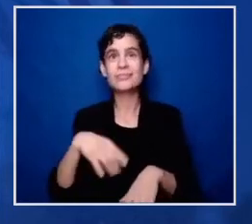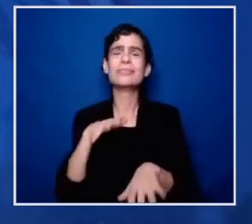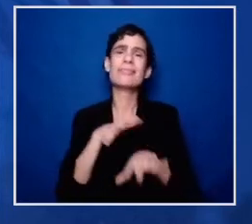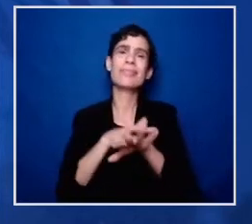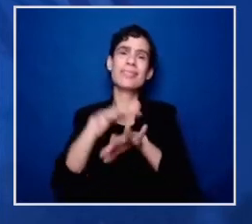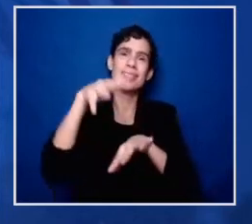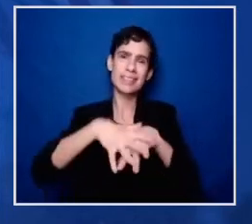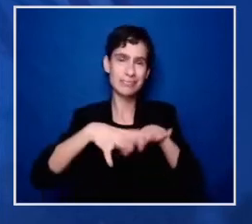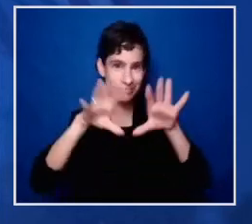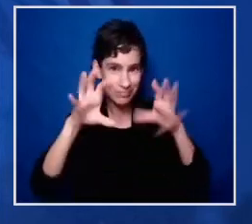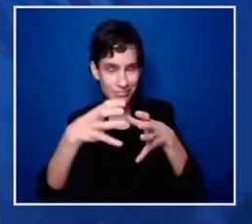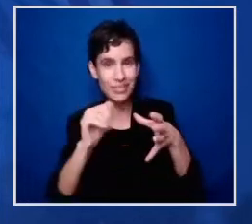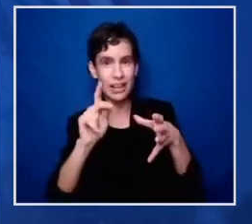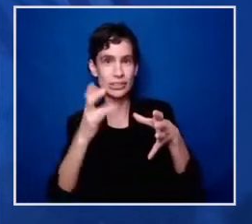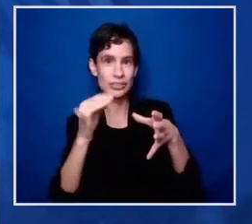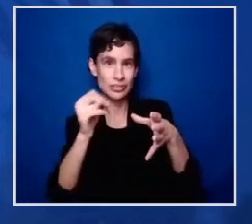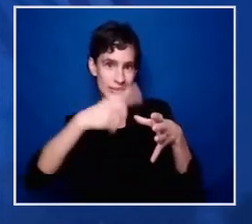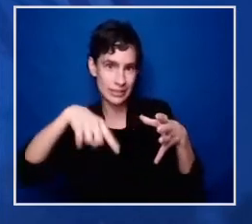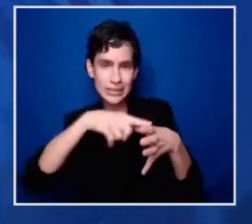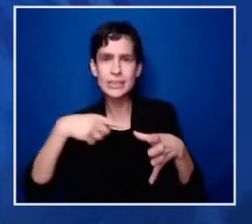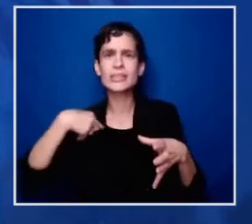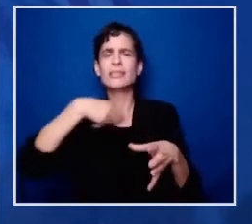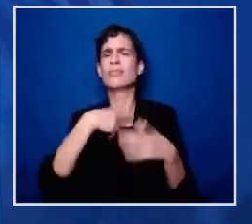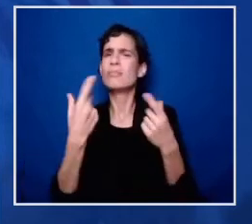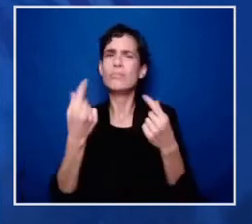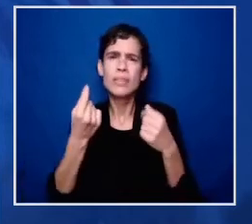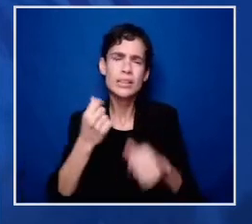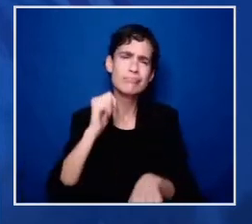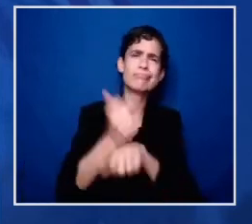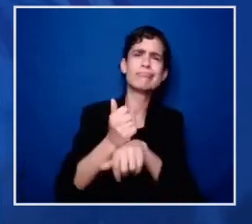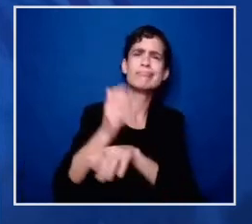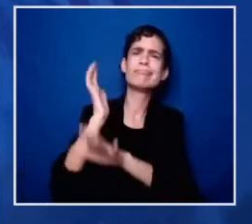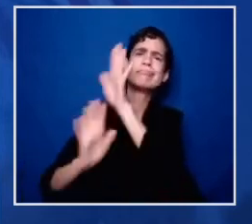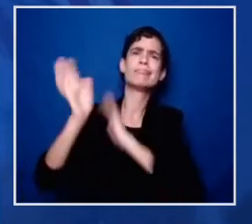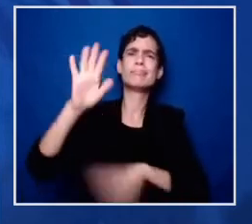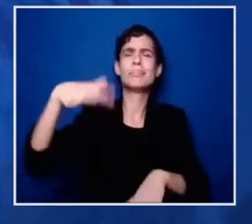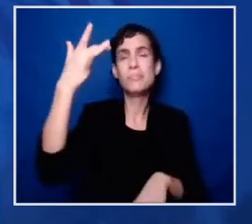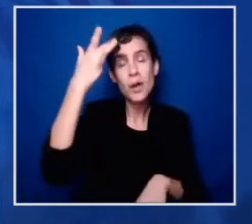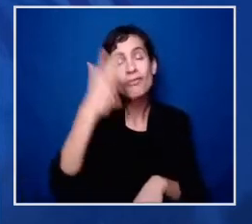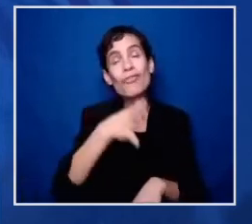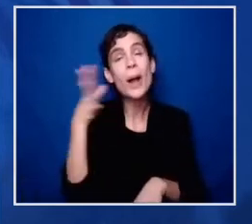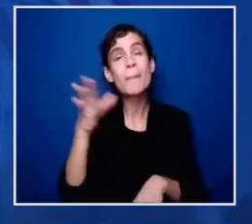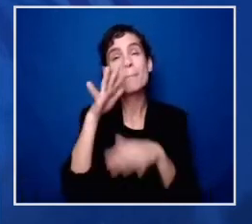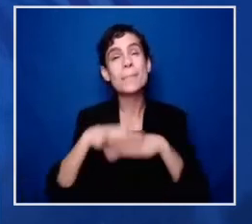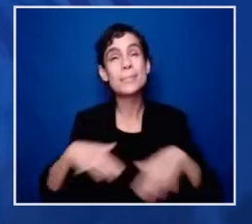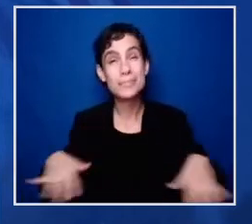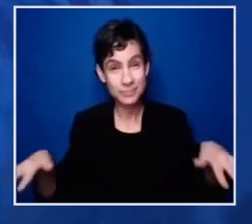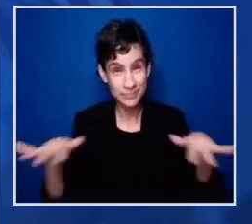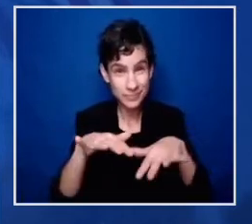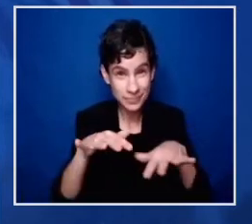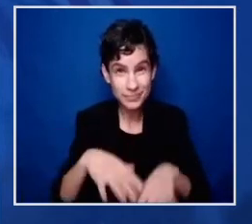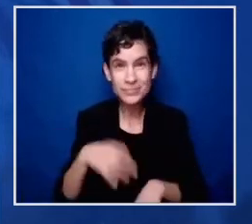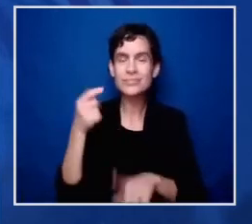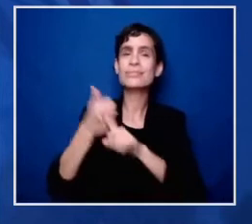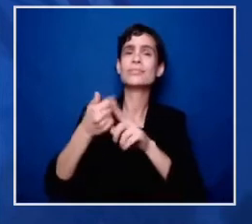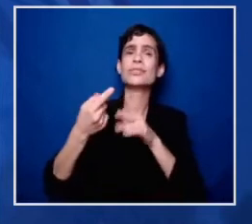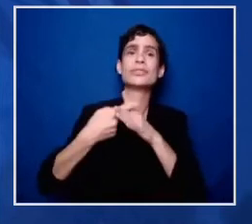place because of farming and because historically, this location was at the mouth of the Wash. In my O'odham